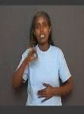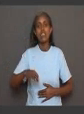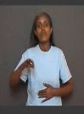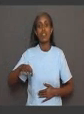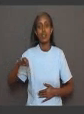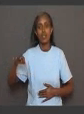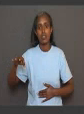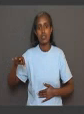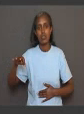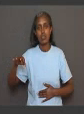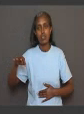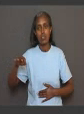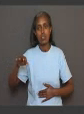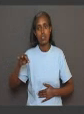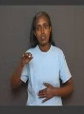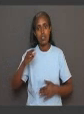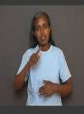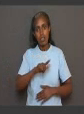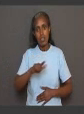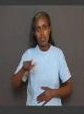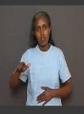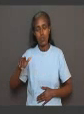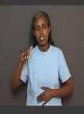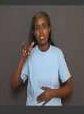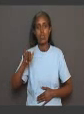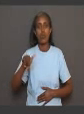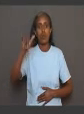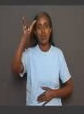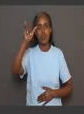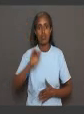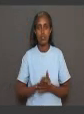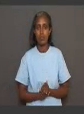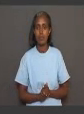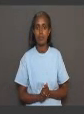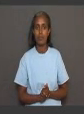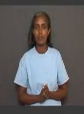frequencies, are noted along the y-axis.